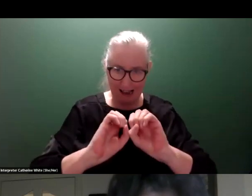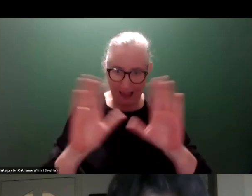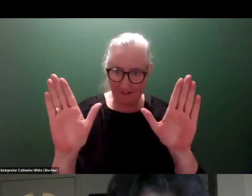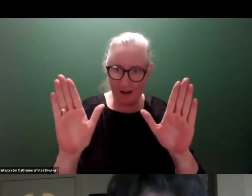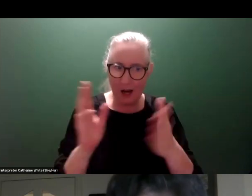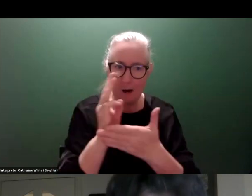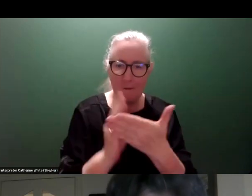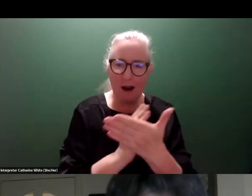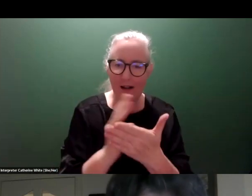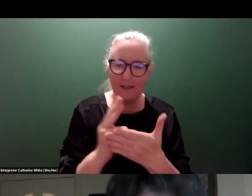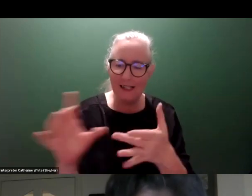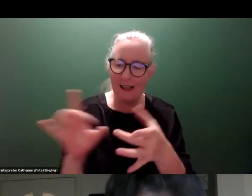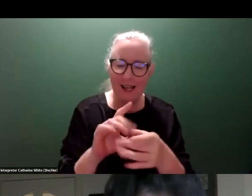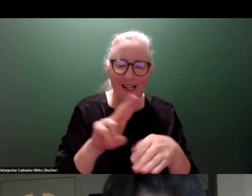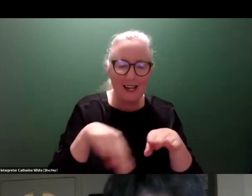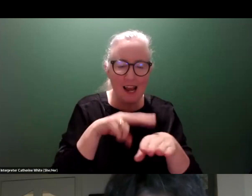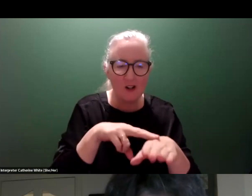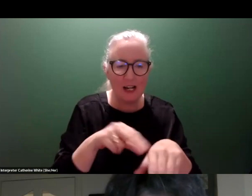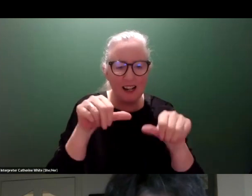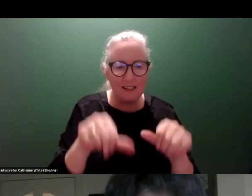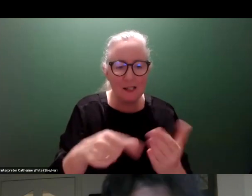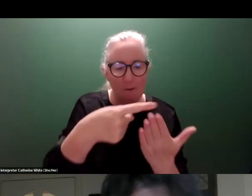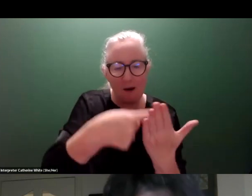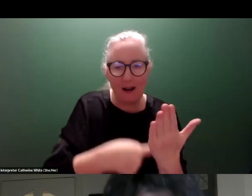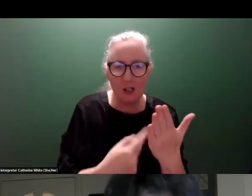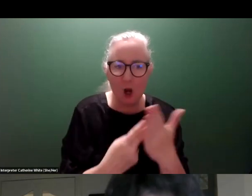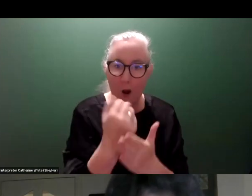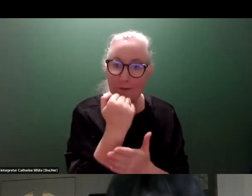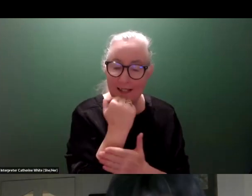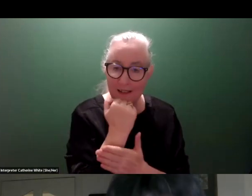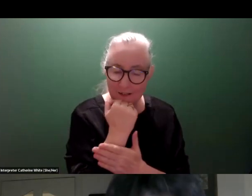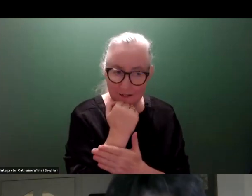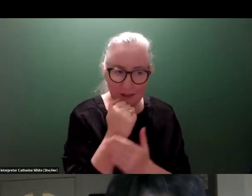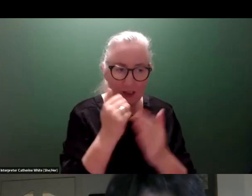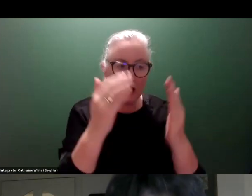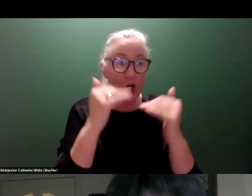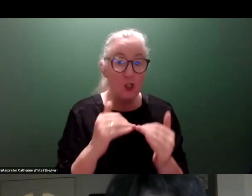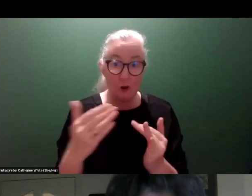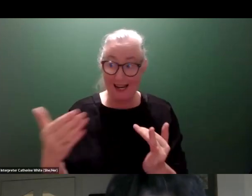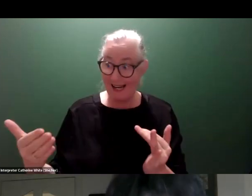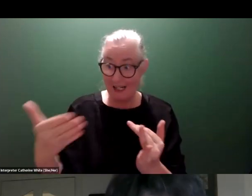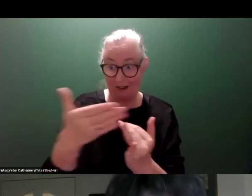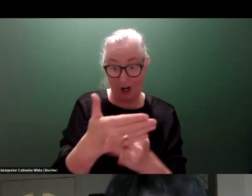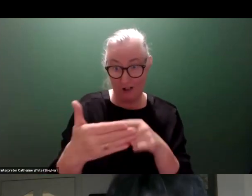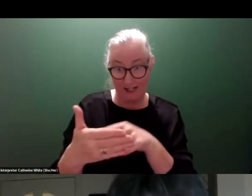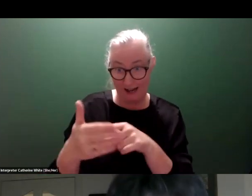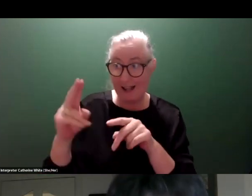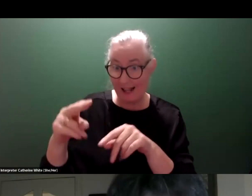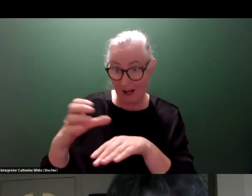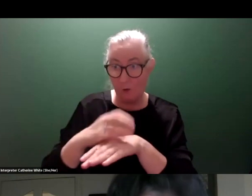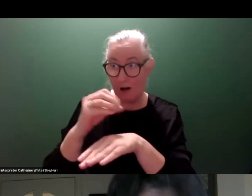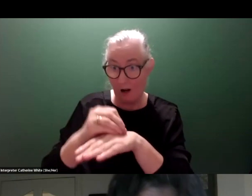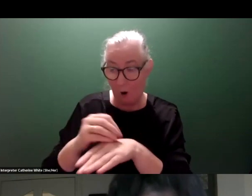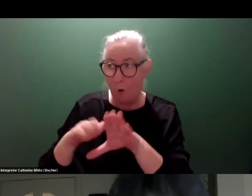in the National Consent Policy update. So the intervention may proceed without court